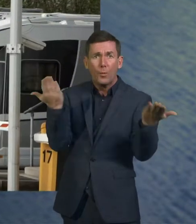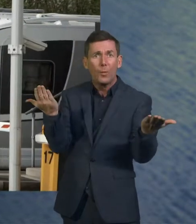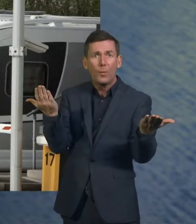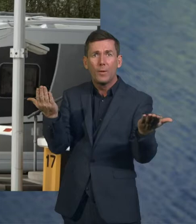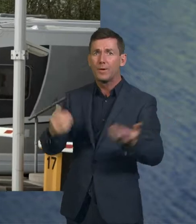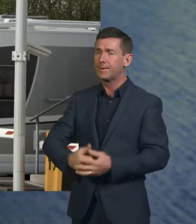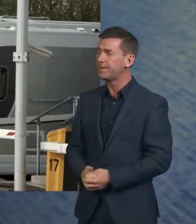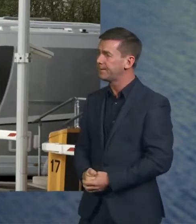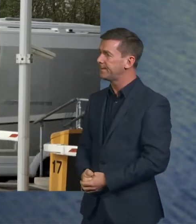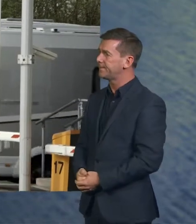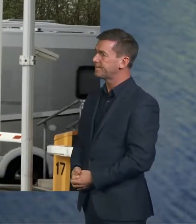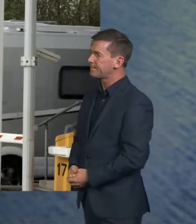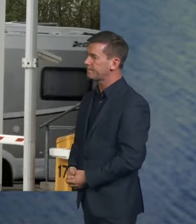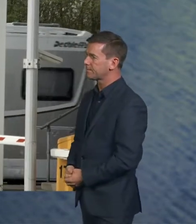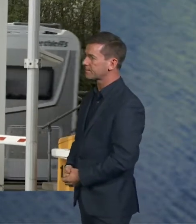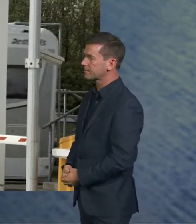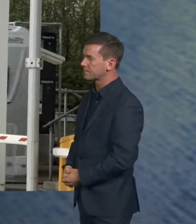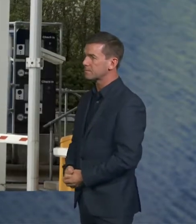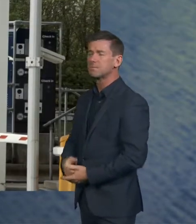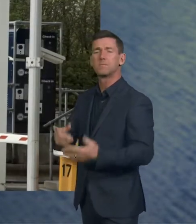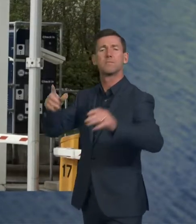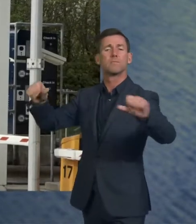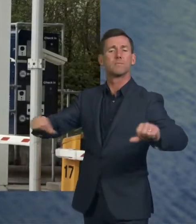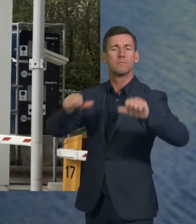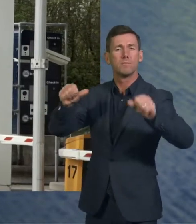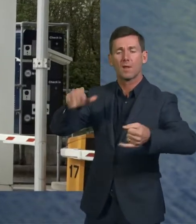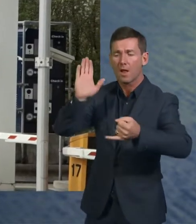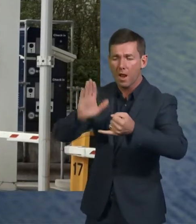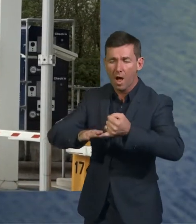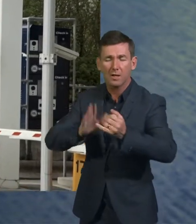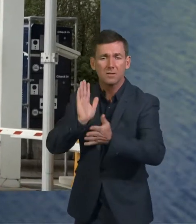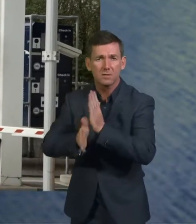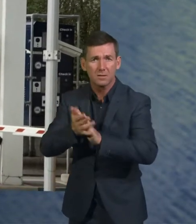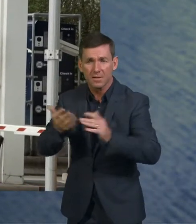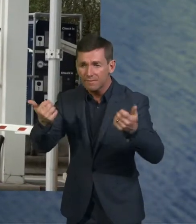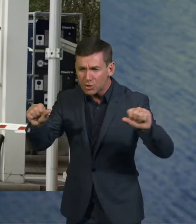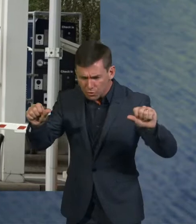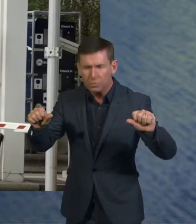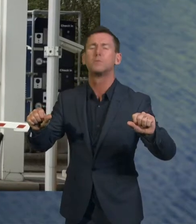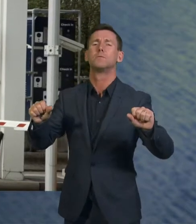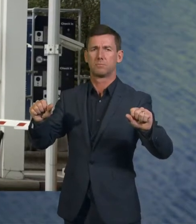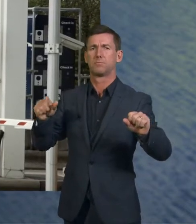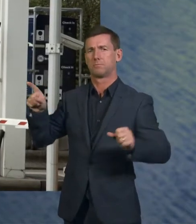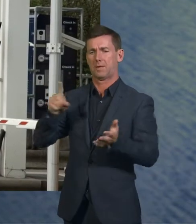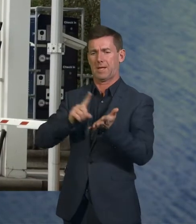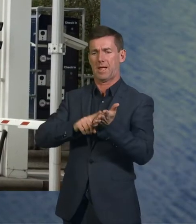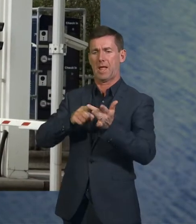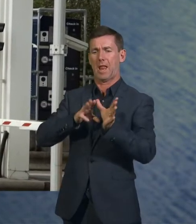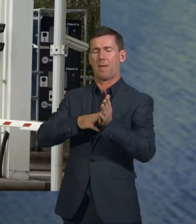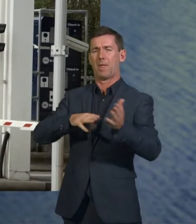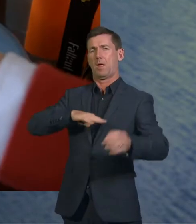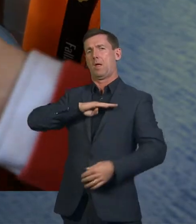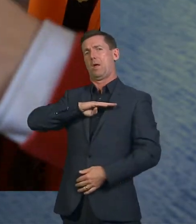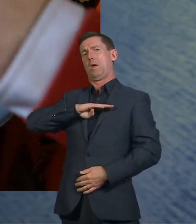No worries, bye-bye. With the last of the leavers passing through, and no more remainers, Liam can recharge his batteries with a